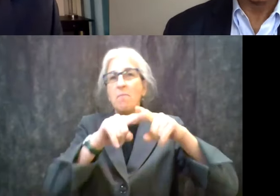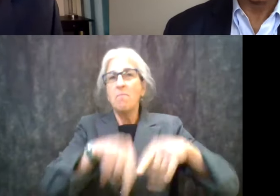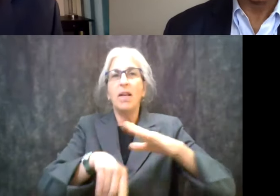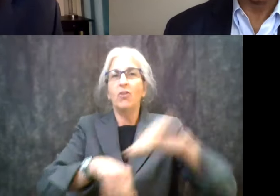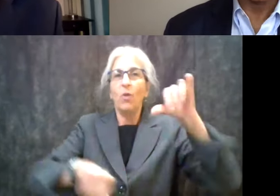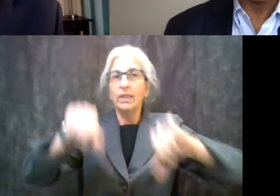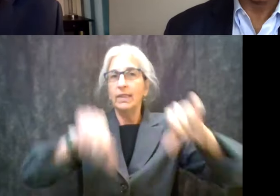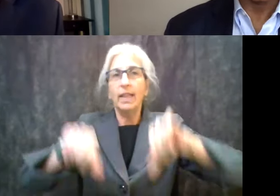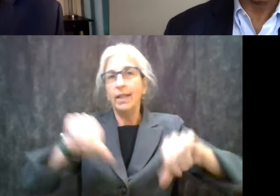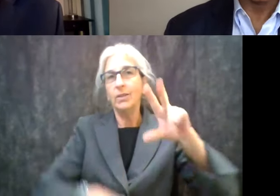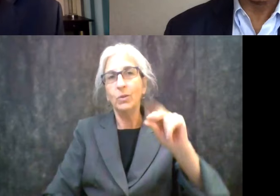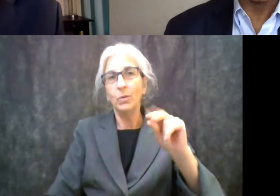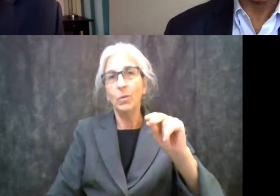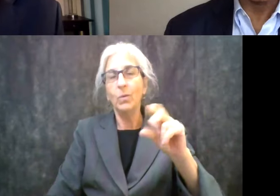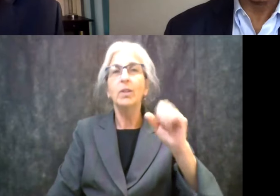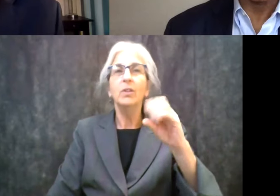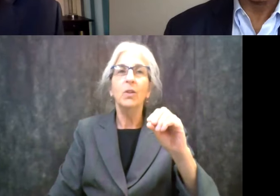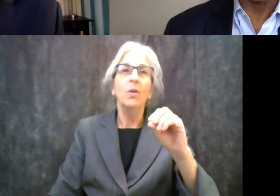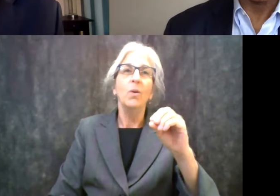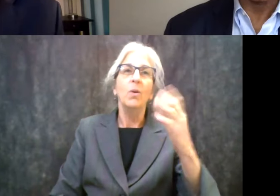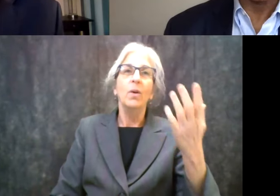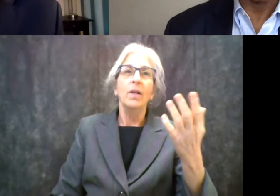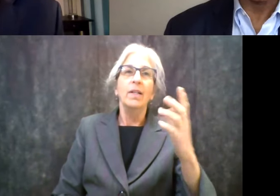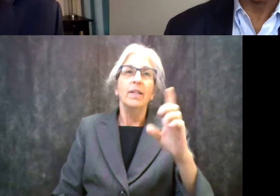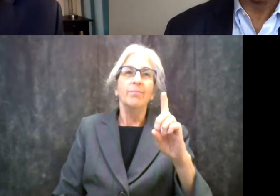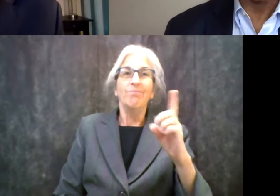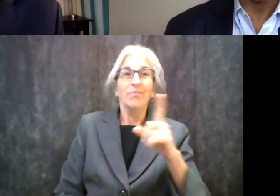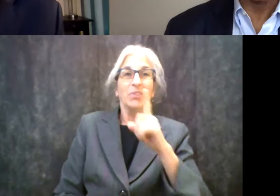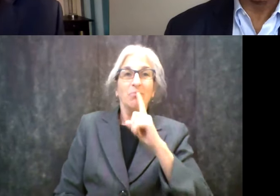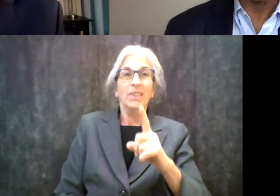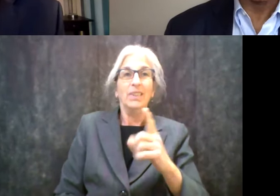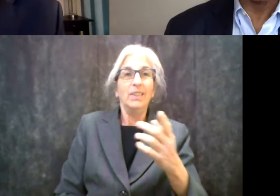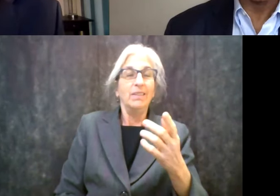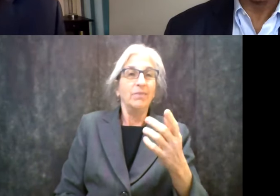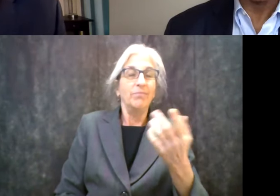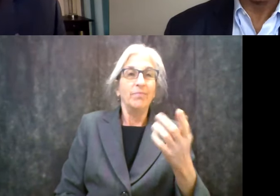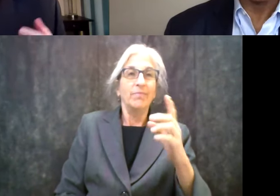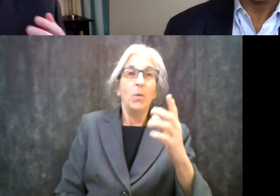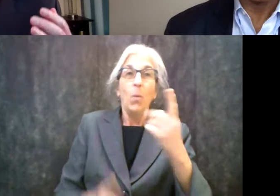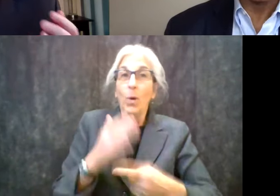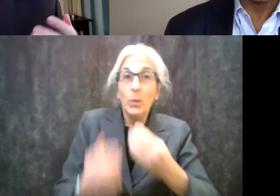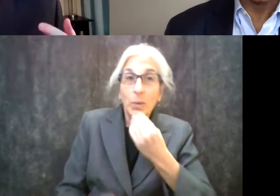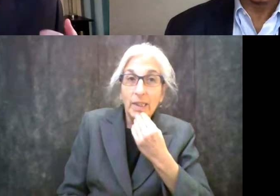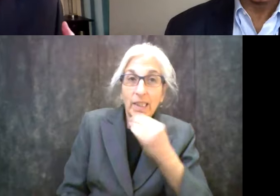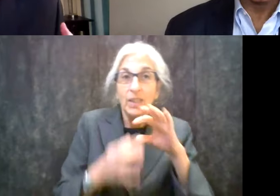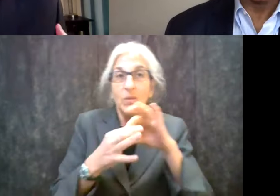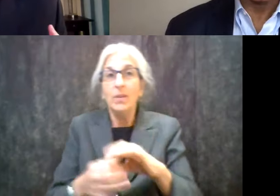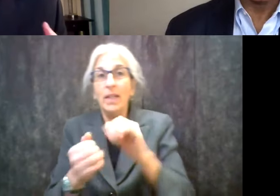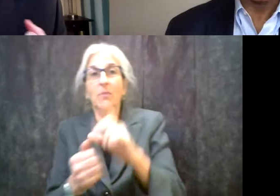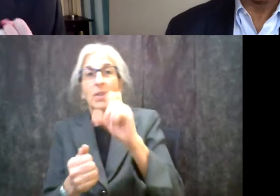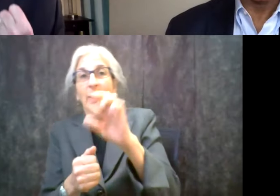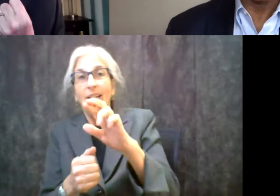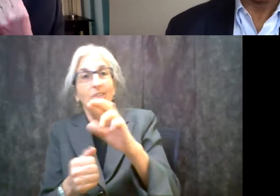dietary recommendations related to cancer are pretty minimal at present. I'd say the overall advice